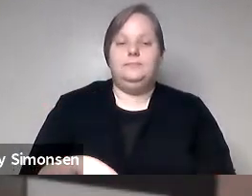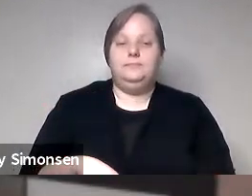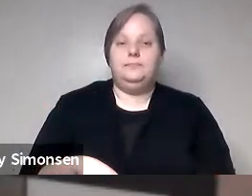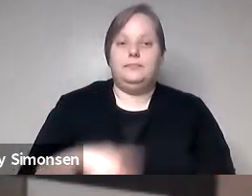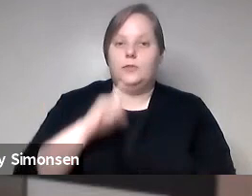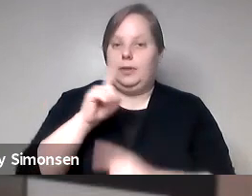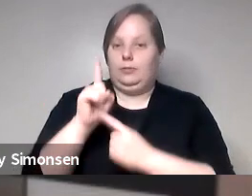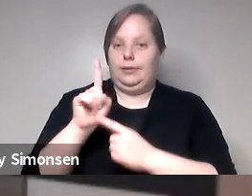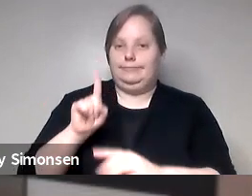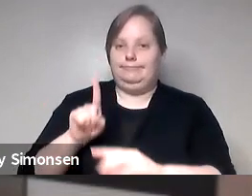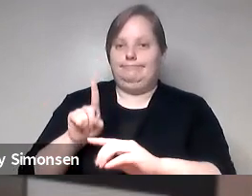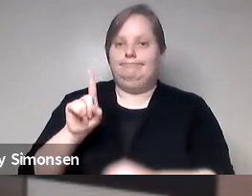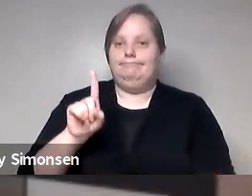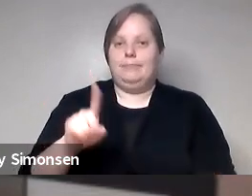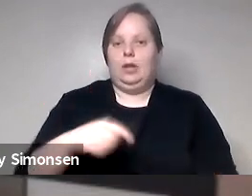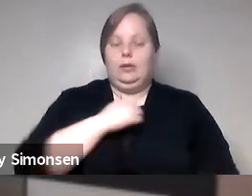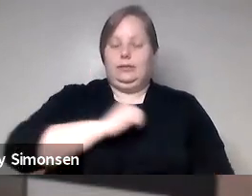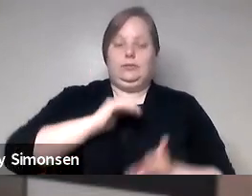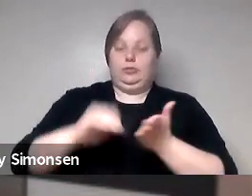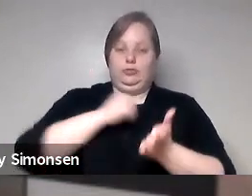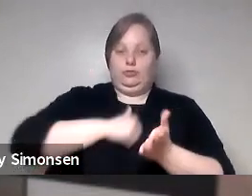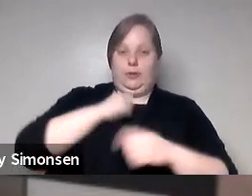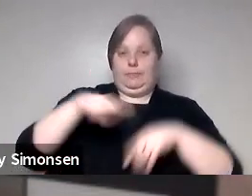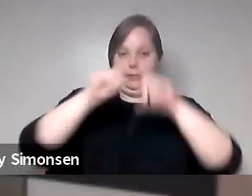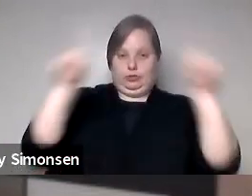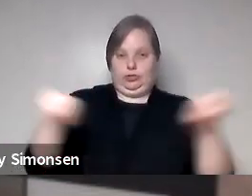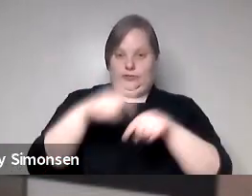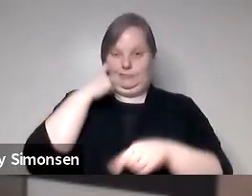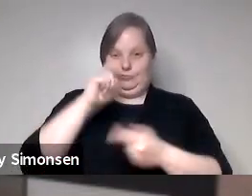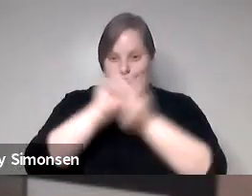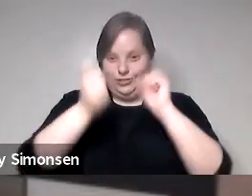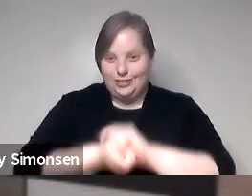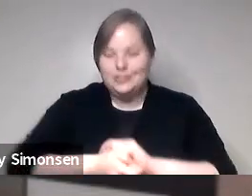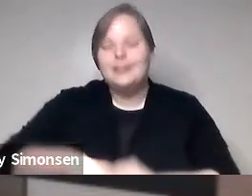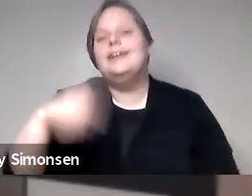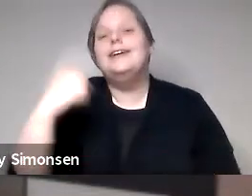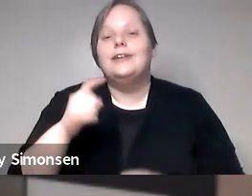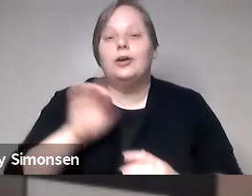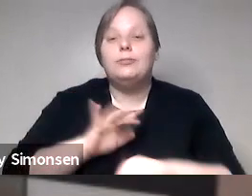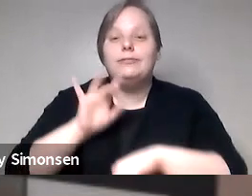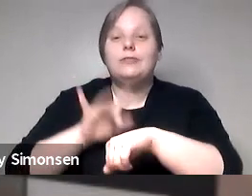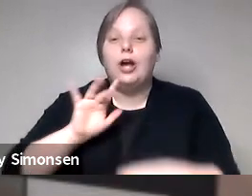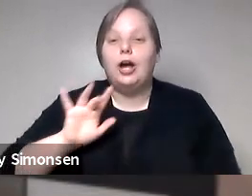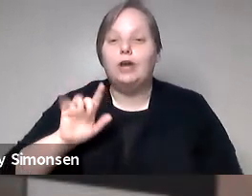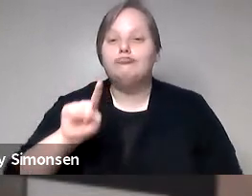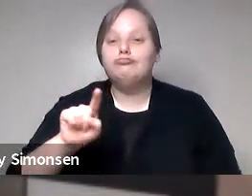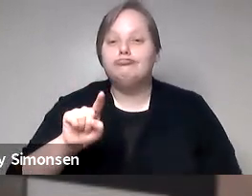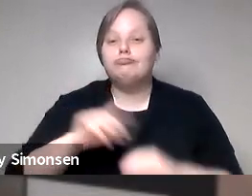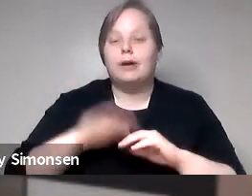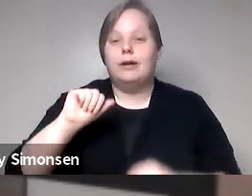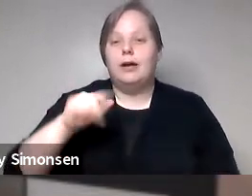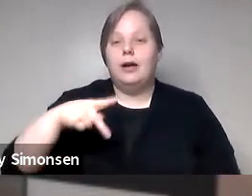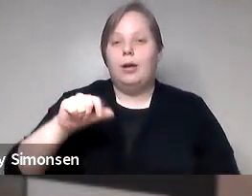there's a fingertip, excuse me, my screen just changed. There is a fingertip on an appliance, and that